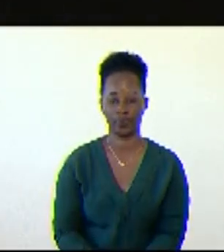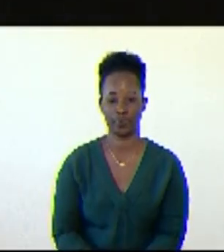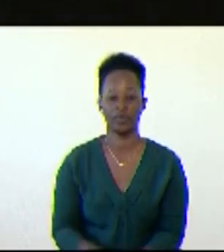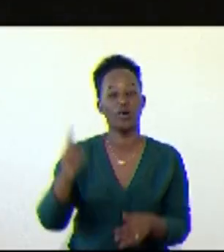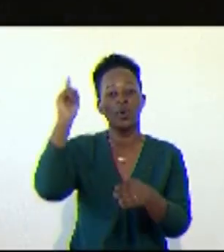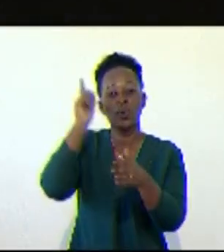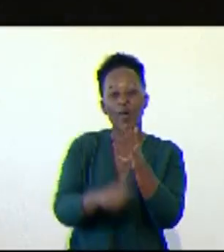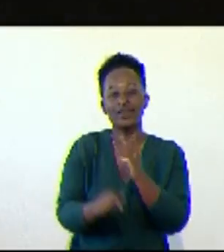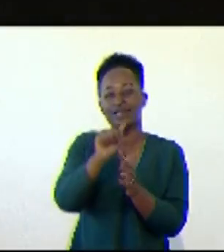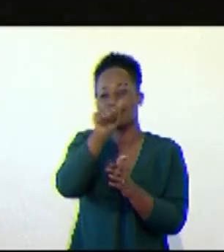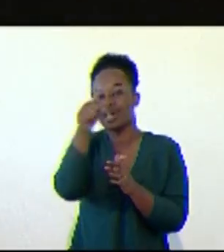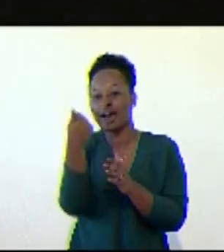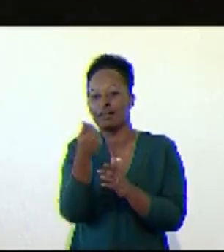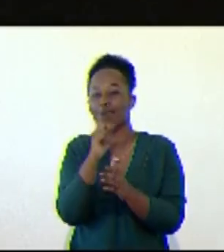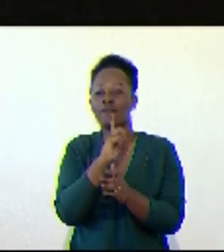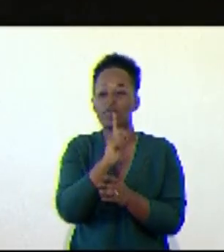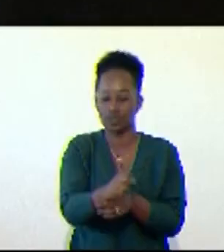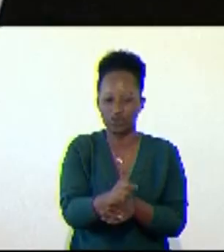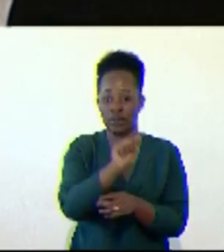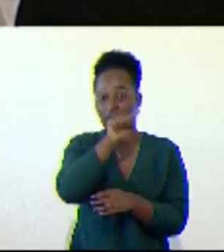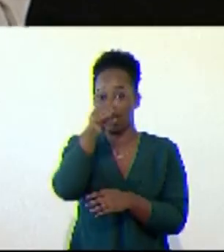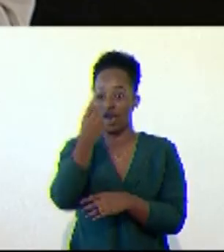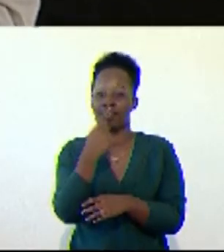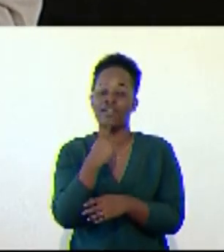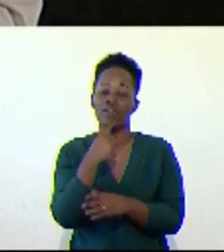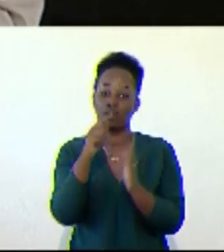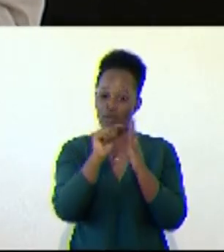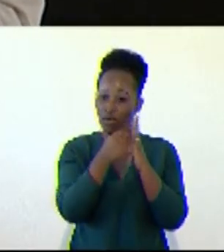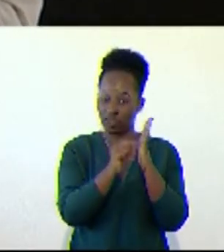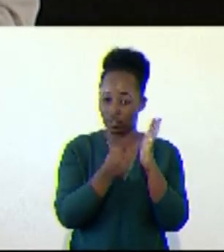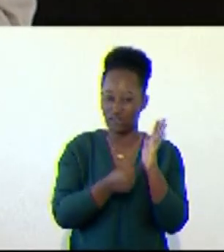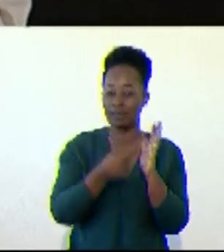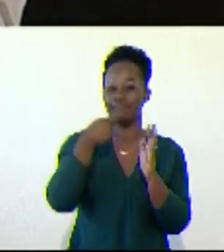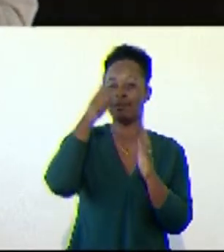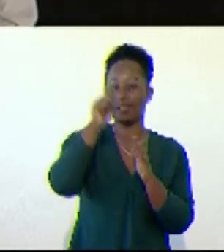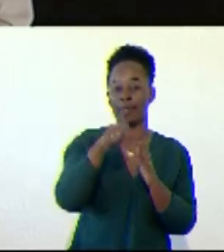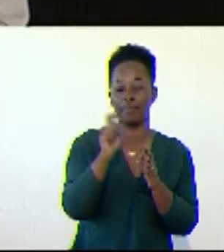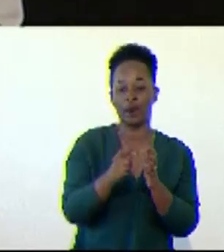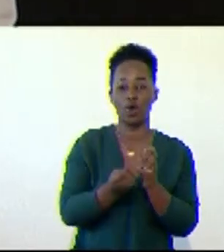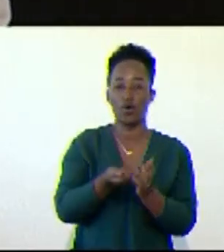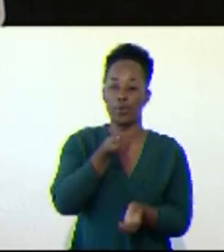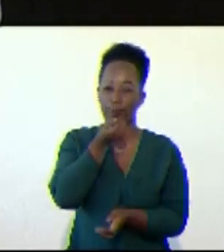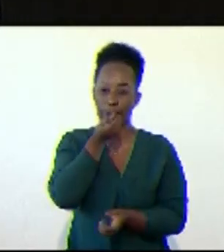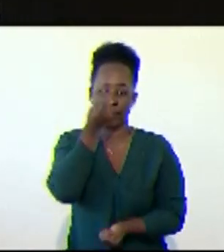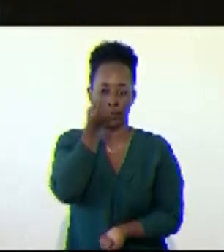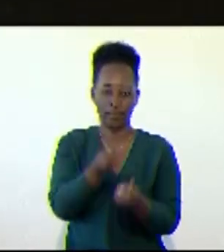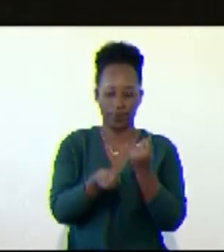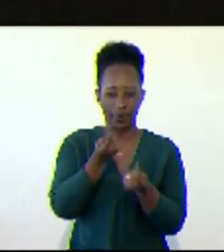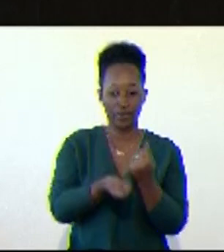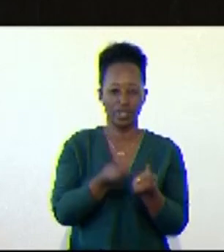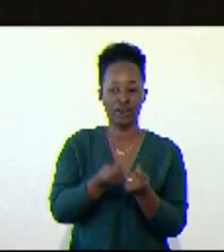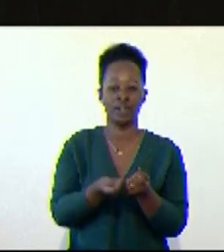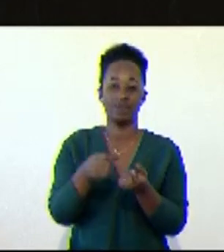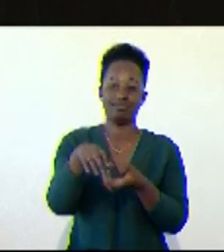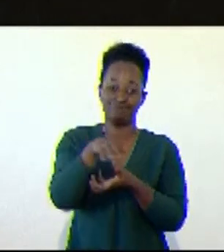What is the other condition? The other condition should be to heat the mixture,